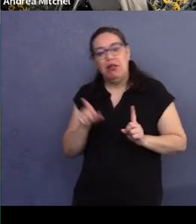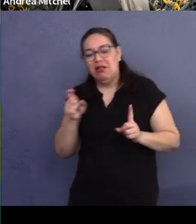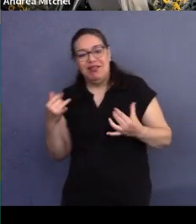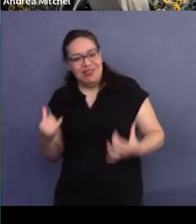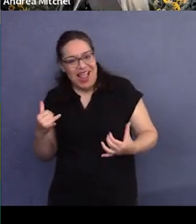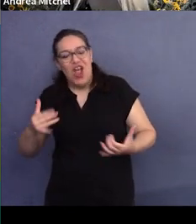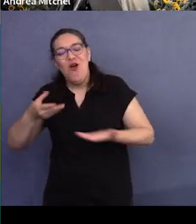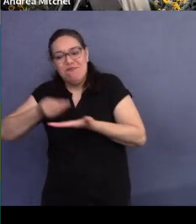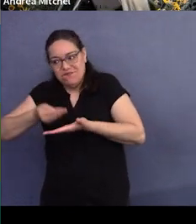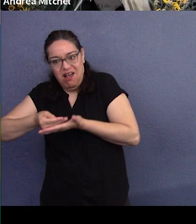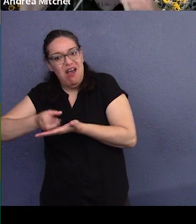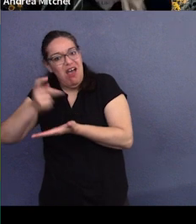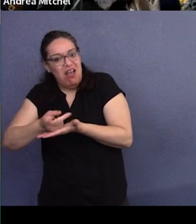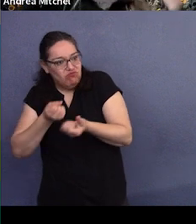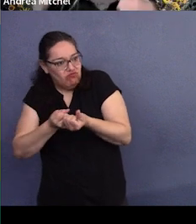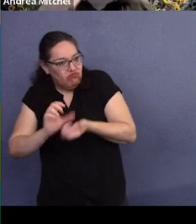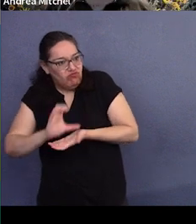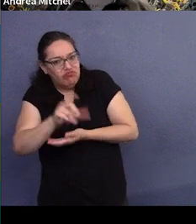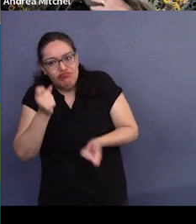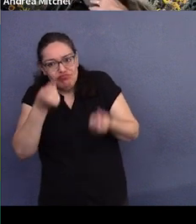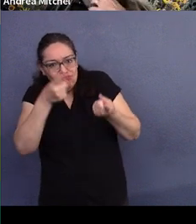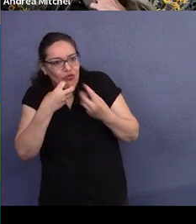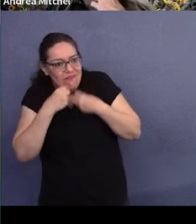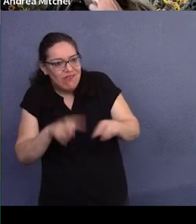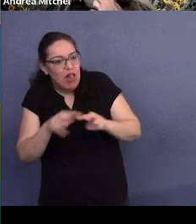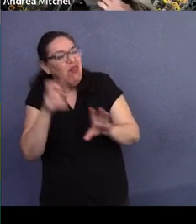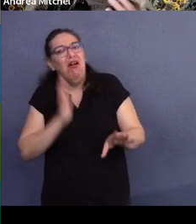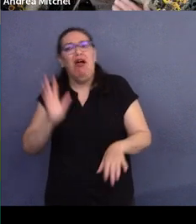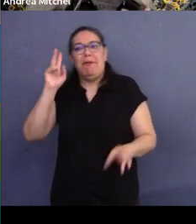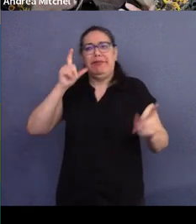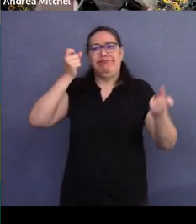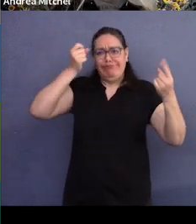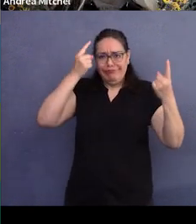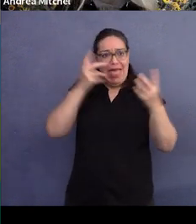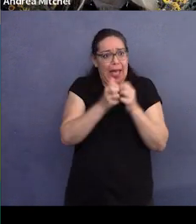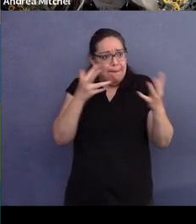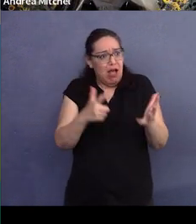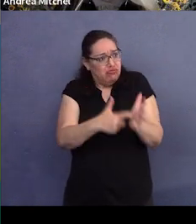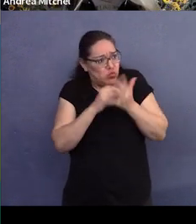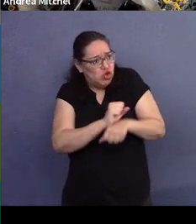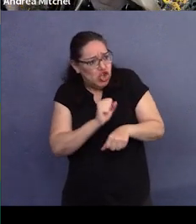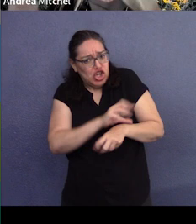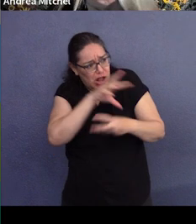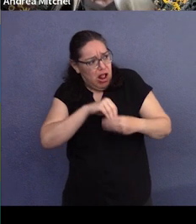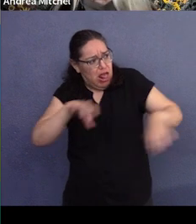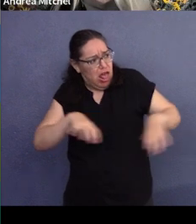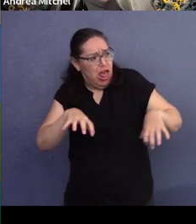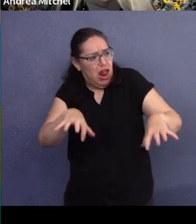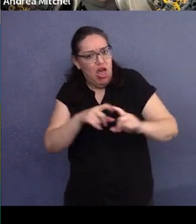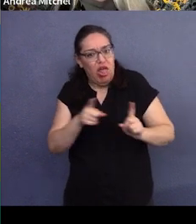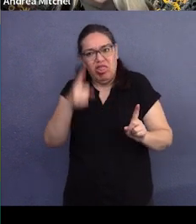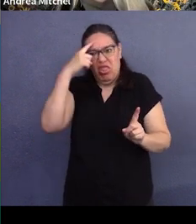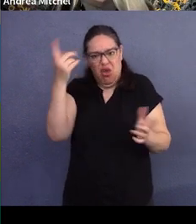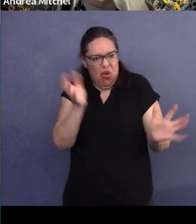now your value. And if you come in low on your salaries, on your pay, the funder's actually going to